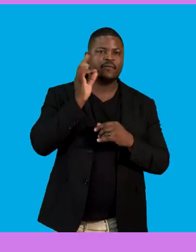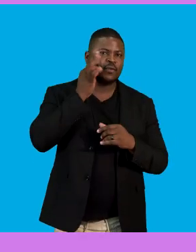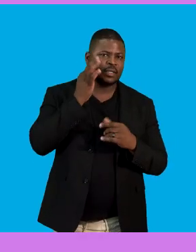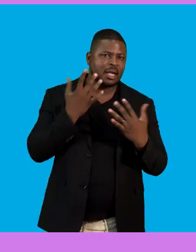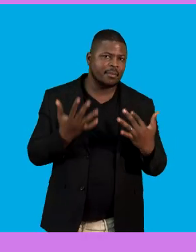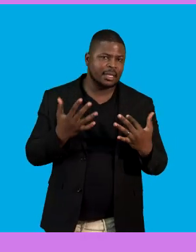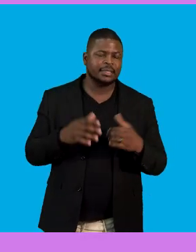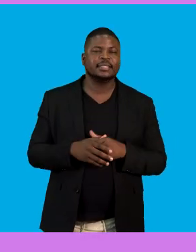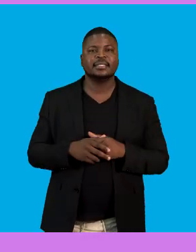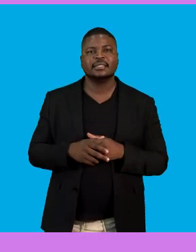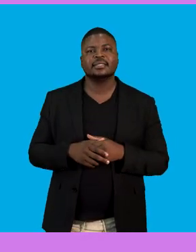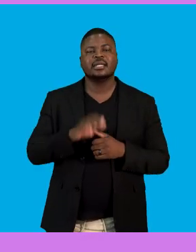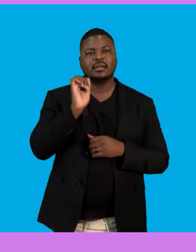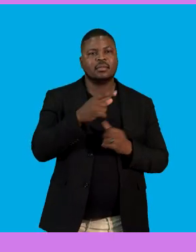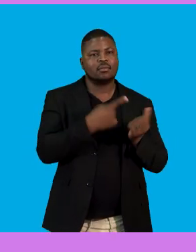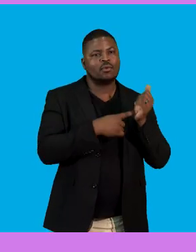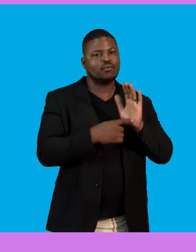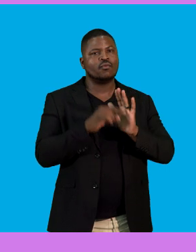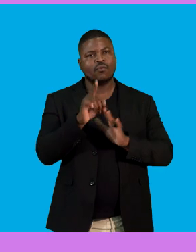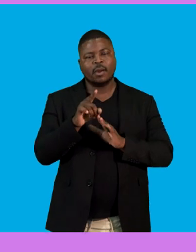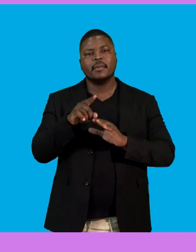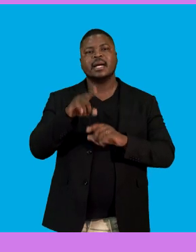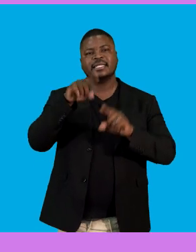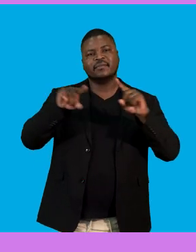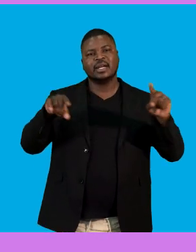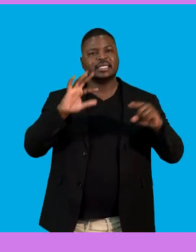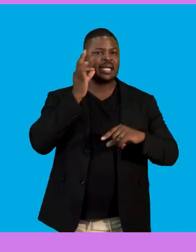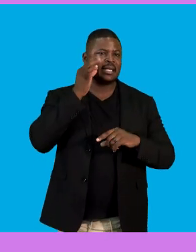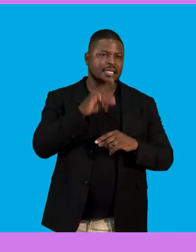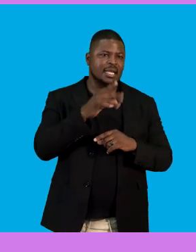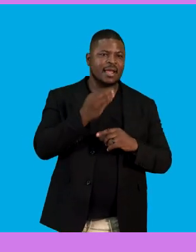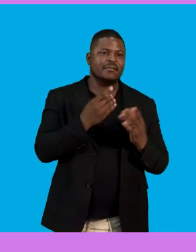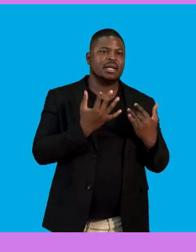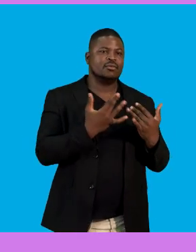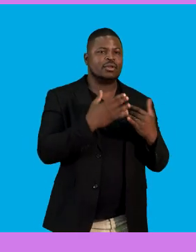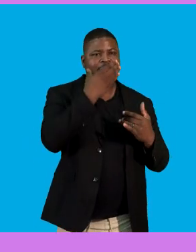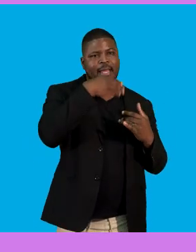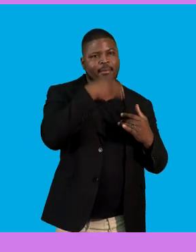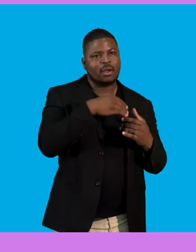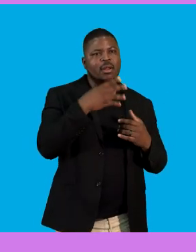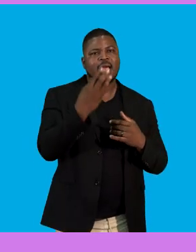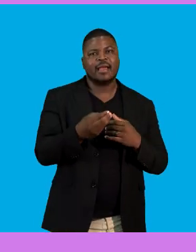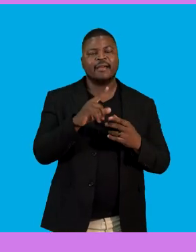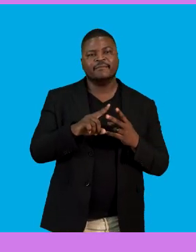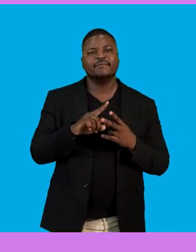number of candies will be indicated by the frequency of each and every candy. So we check for the green apple, there's 4